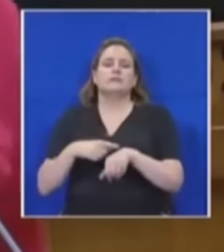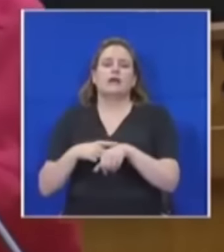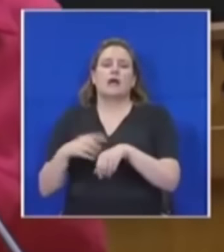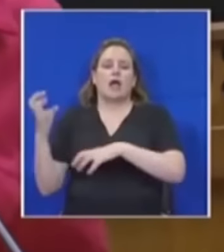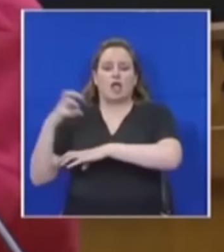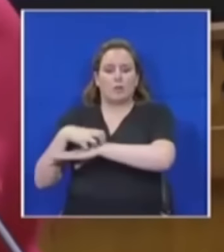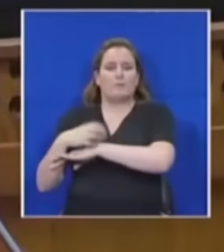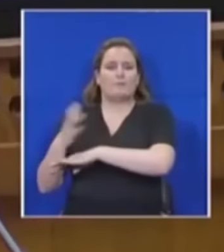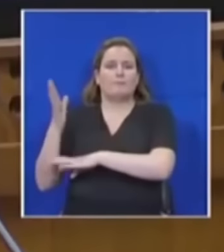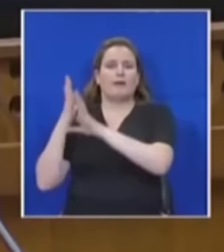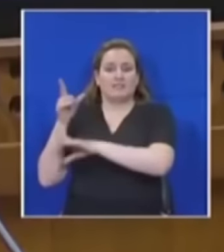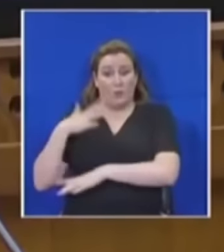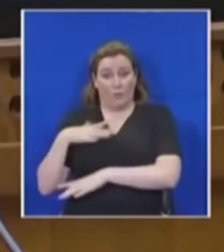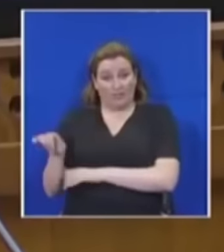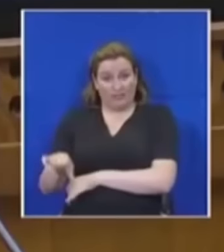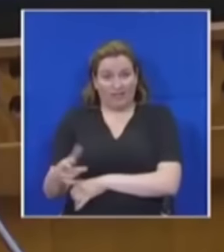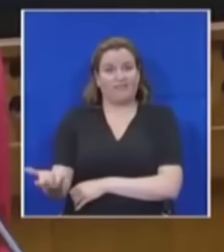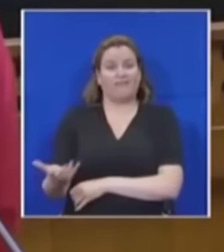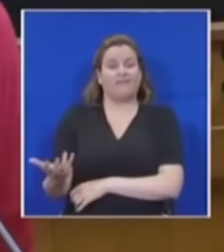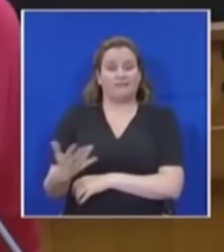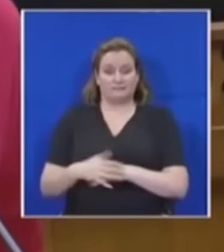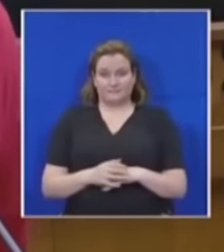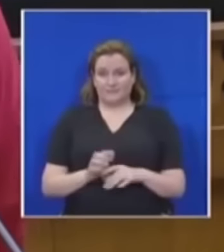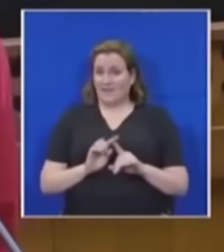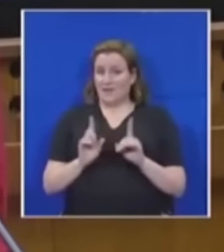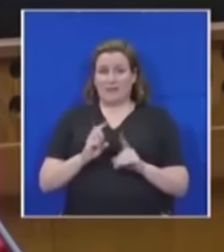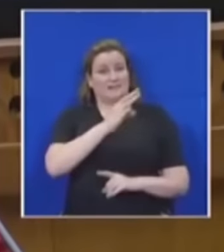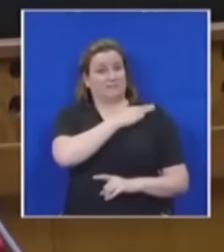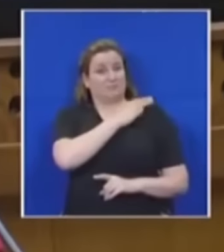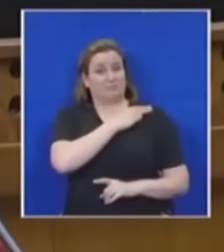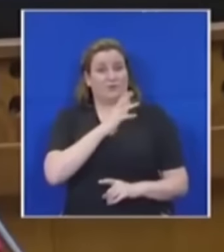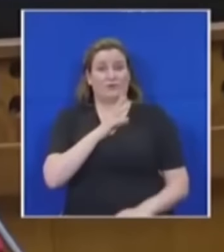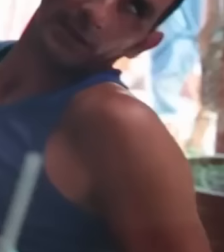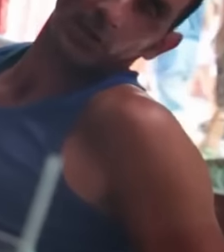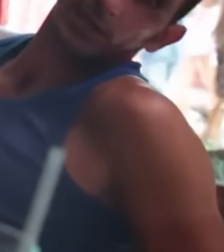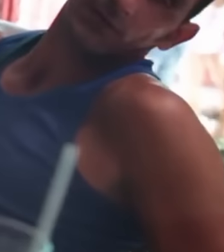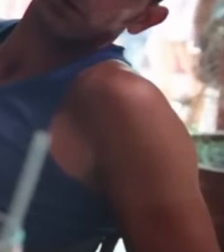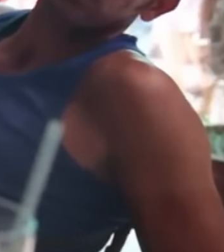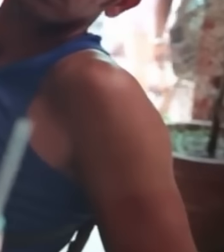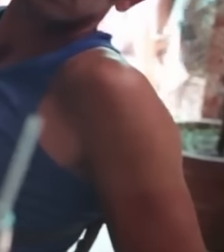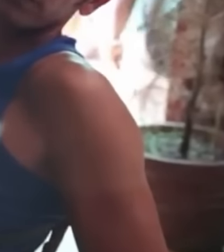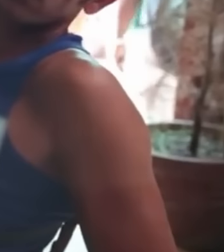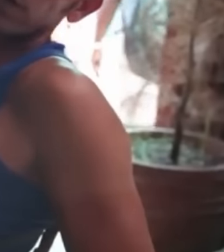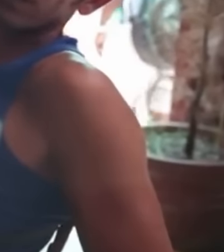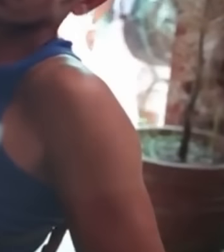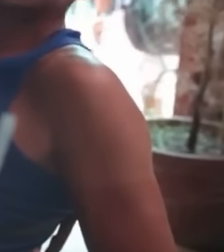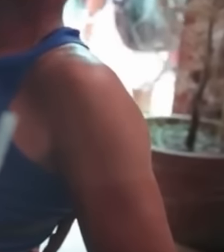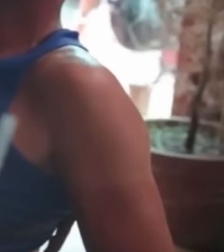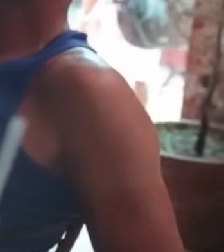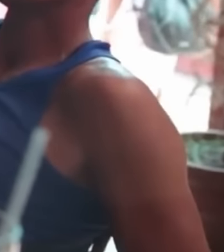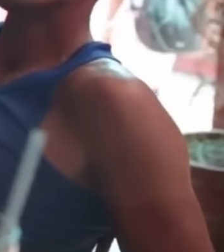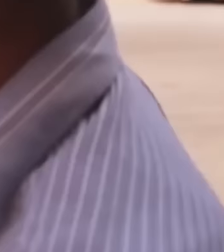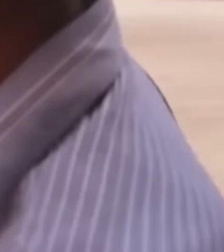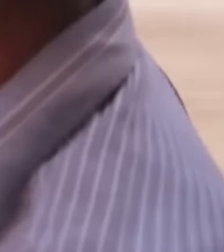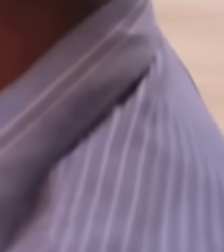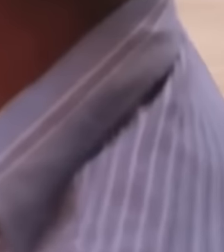that Cuba's unemployment officially stands at less than 3%. These guys are accountants by trade, but are making